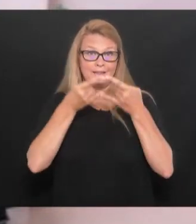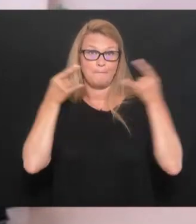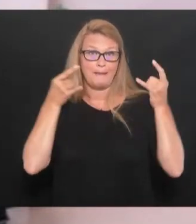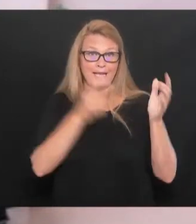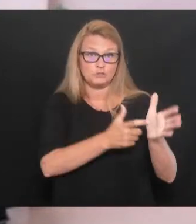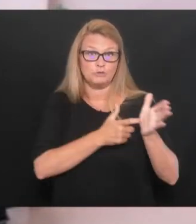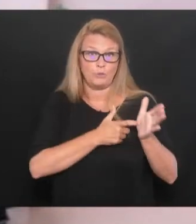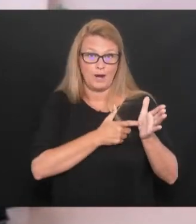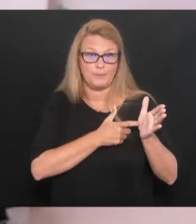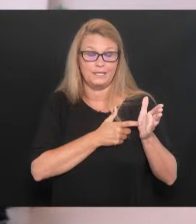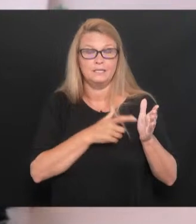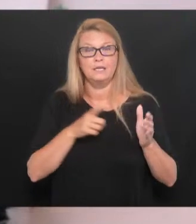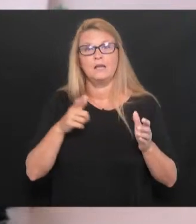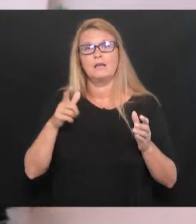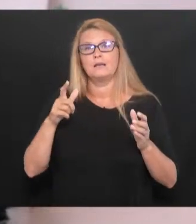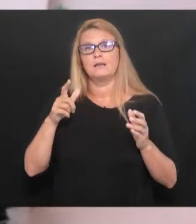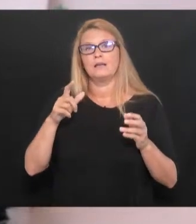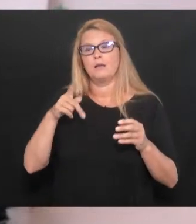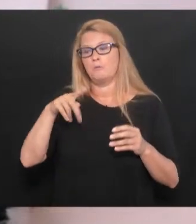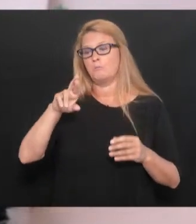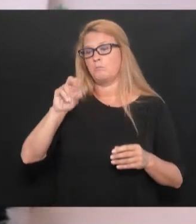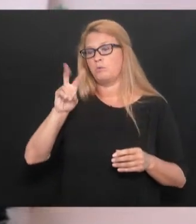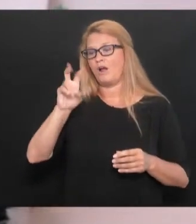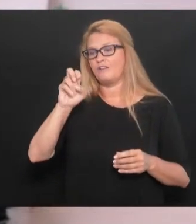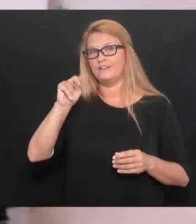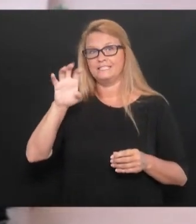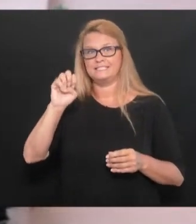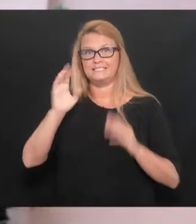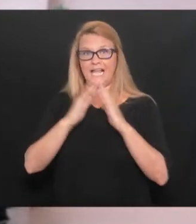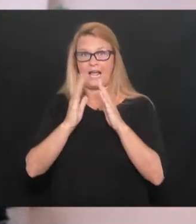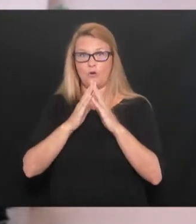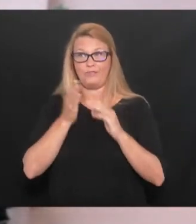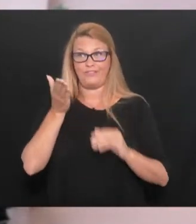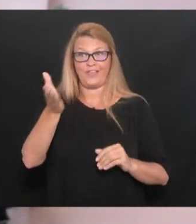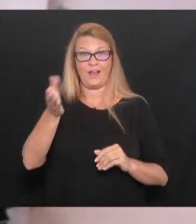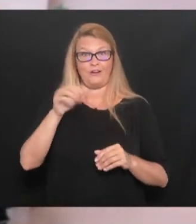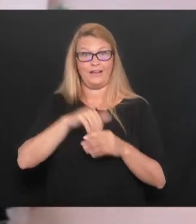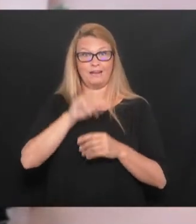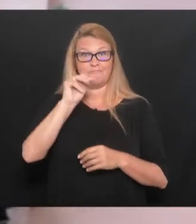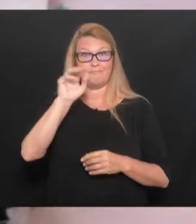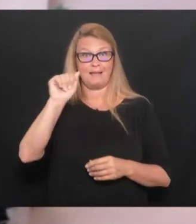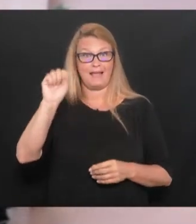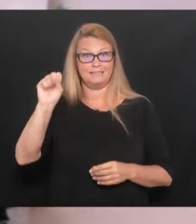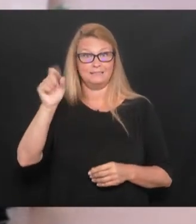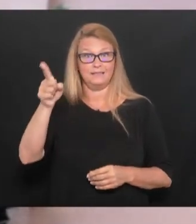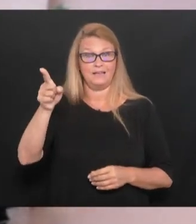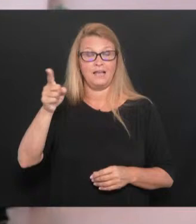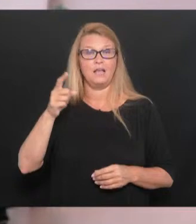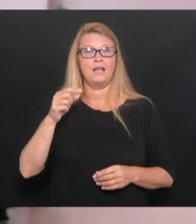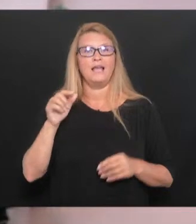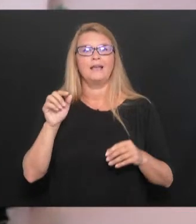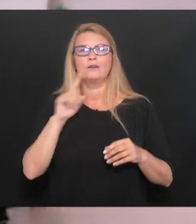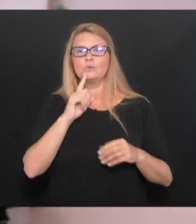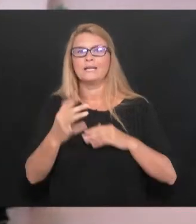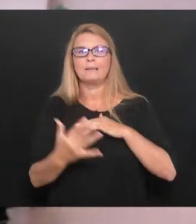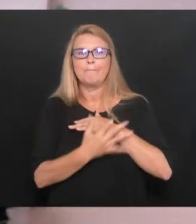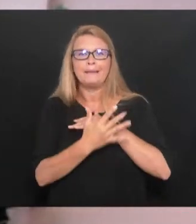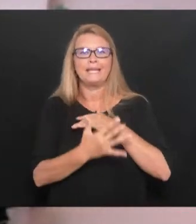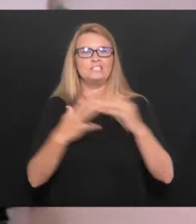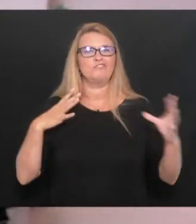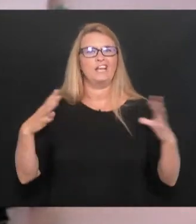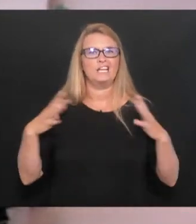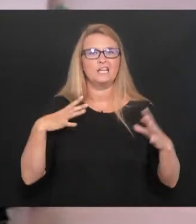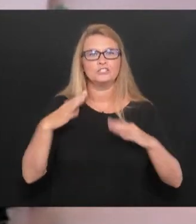When it comes to Provincetown, you're exactly right. It's a a beach town, and there was